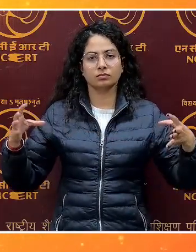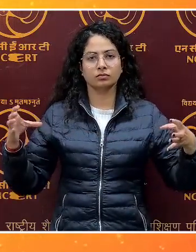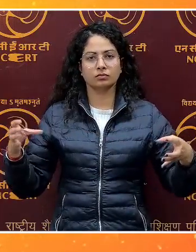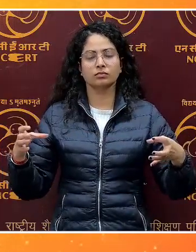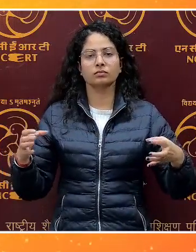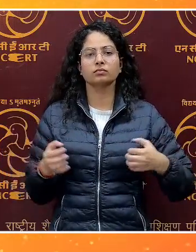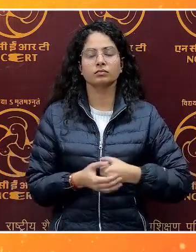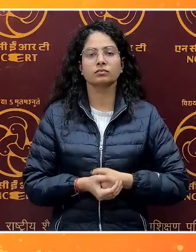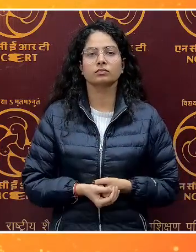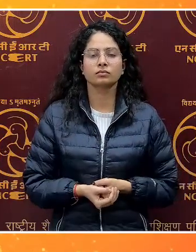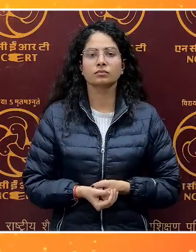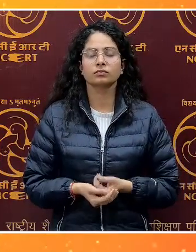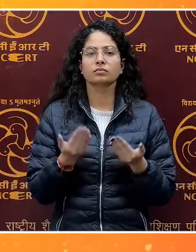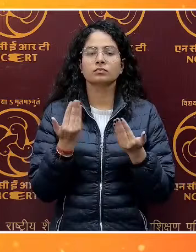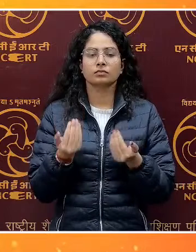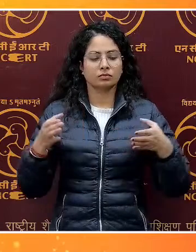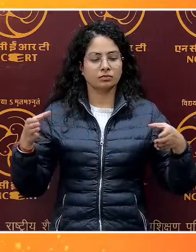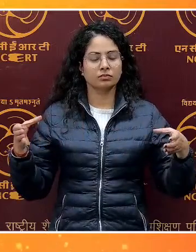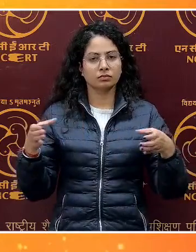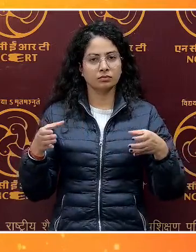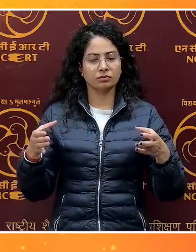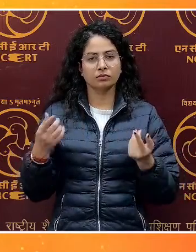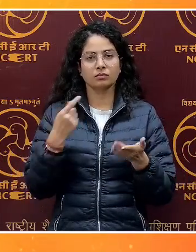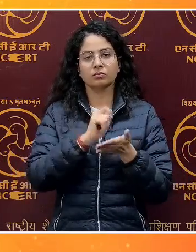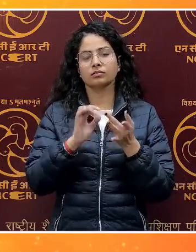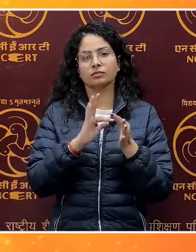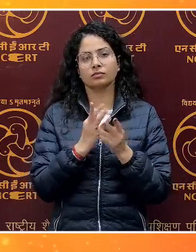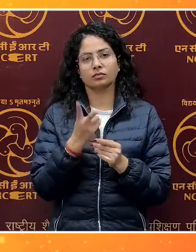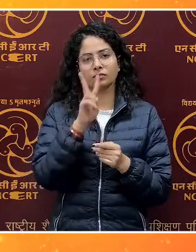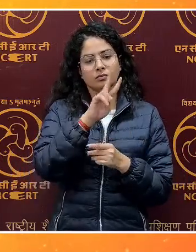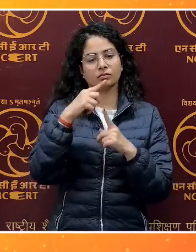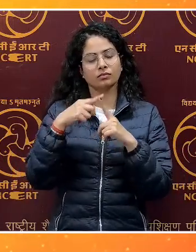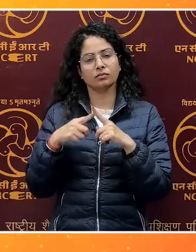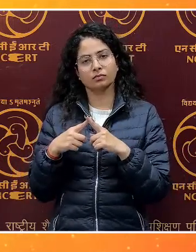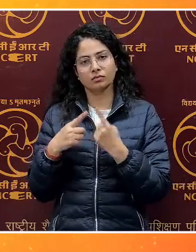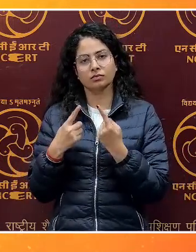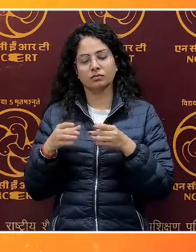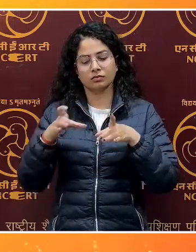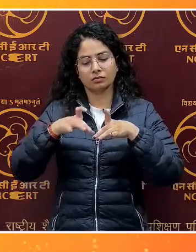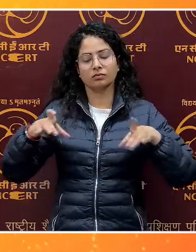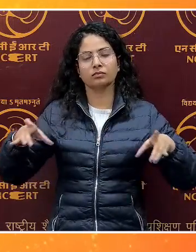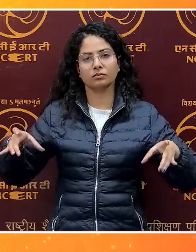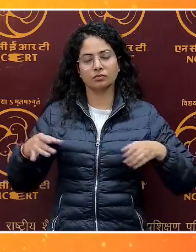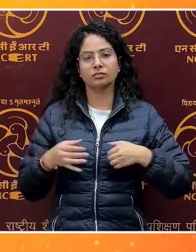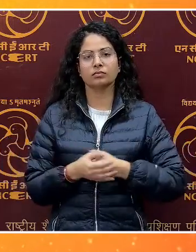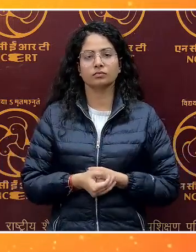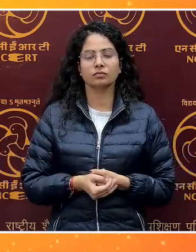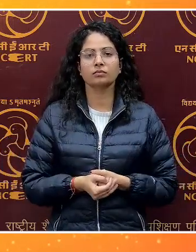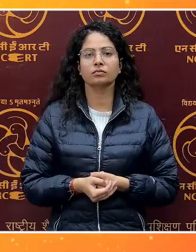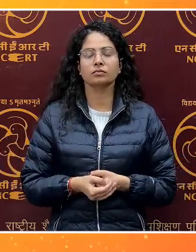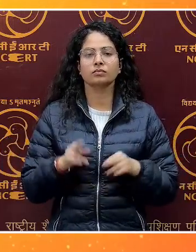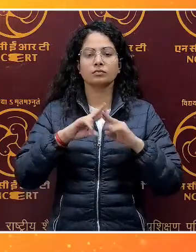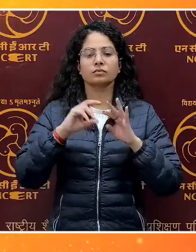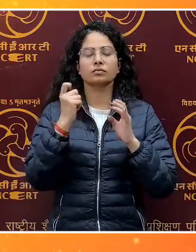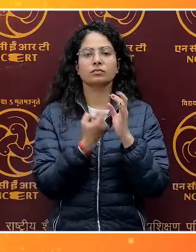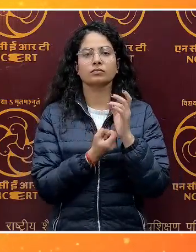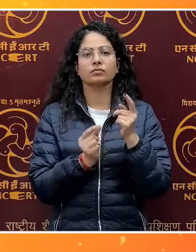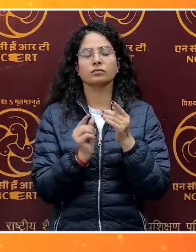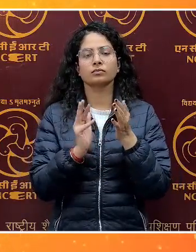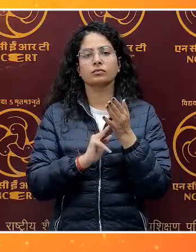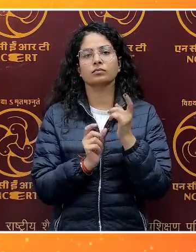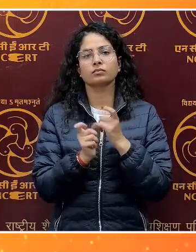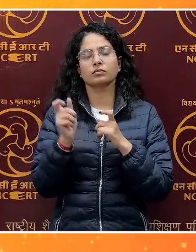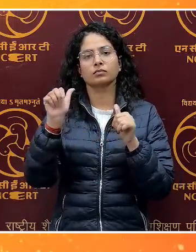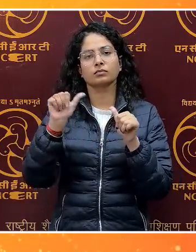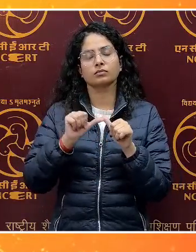hemisphere. Okay, we have 2 hemispheres, so I will write down 2 into volume of hemispheres. Now what is the formula for calculating the volume